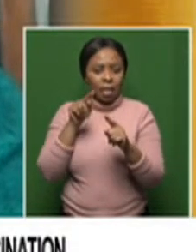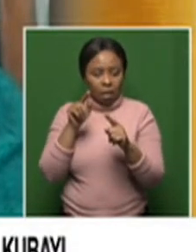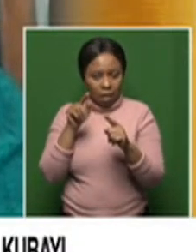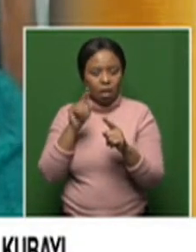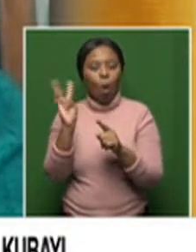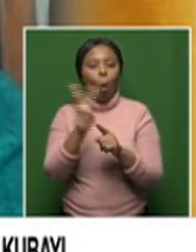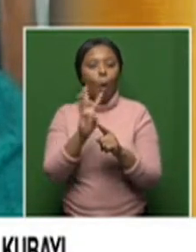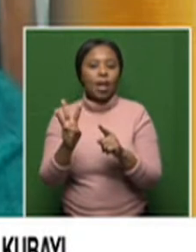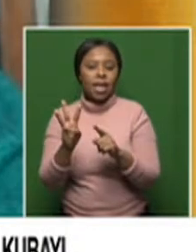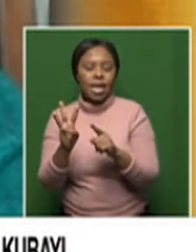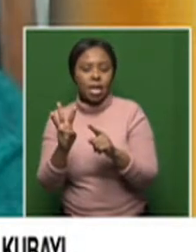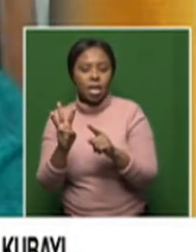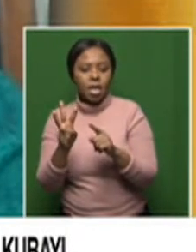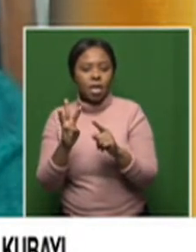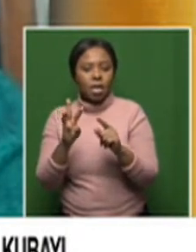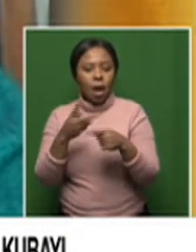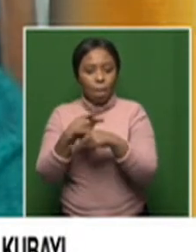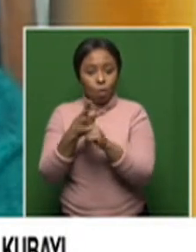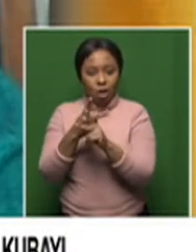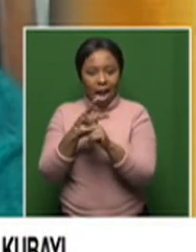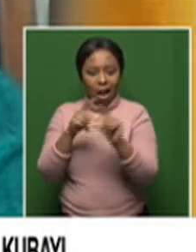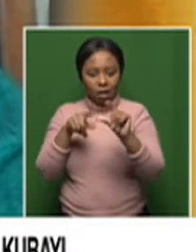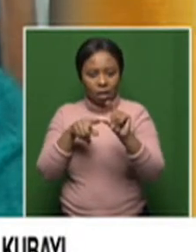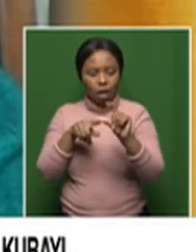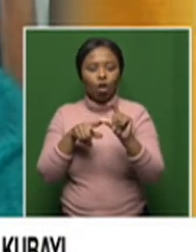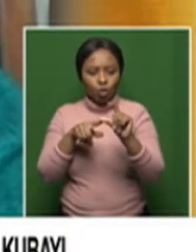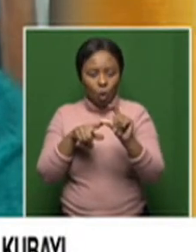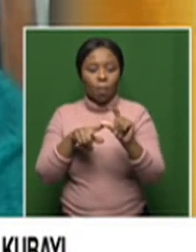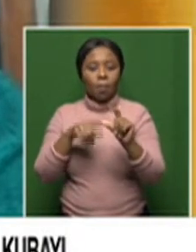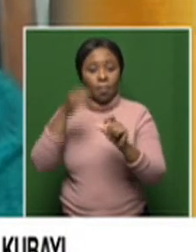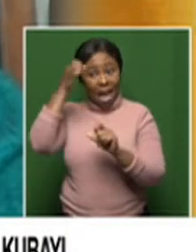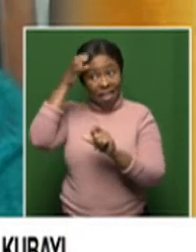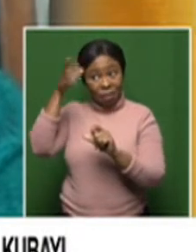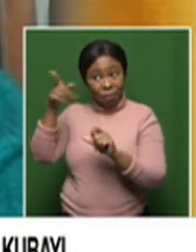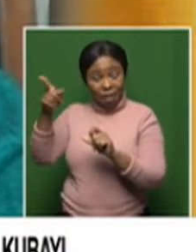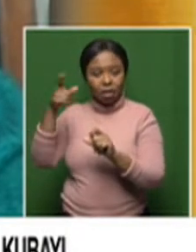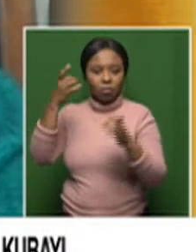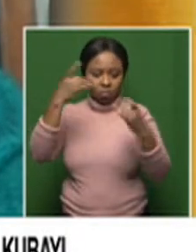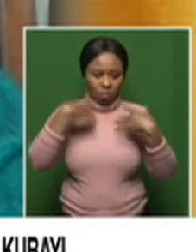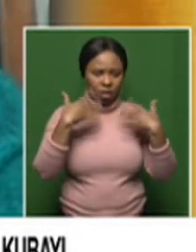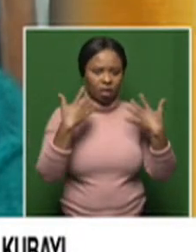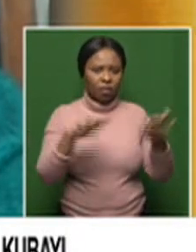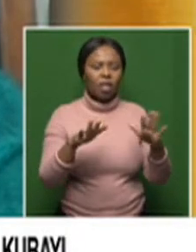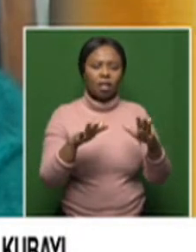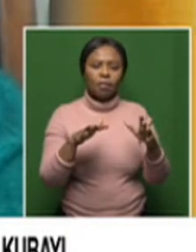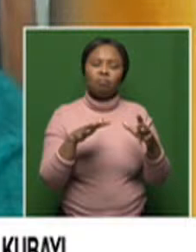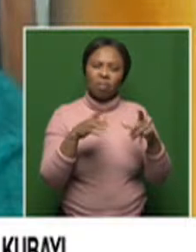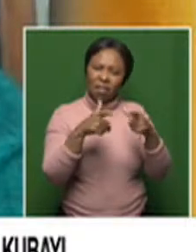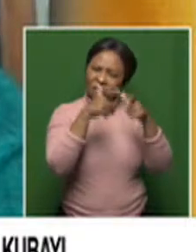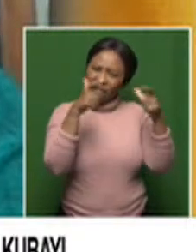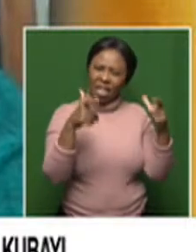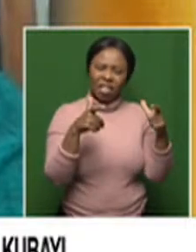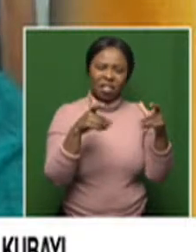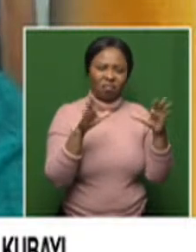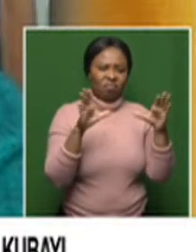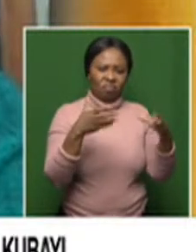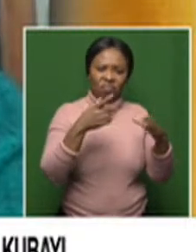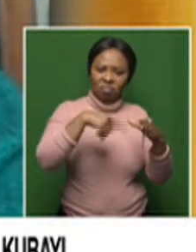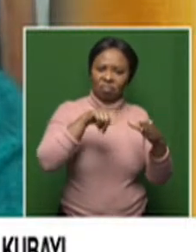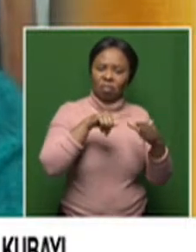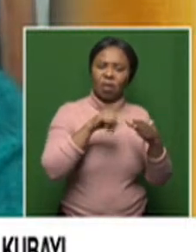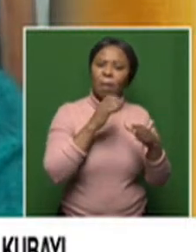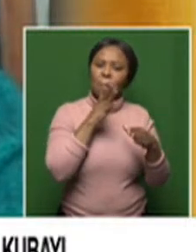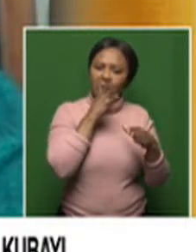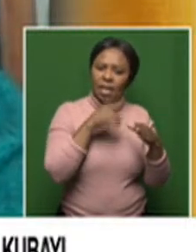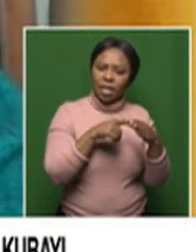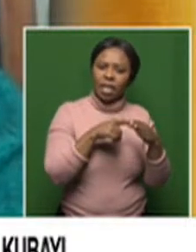label. I've been reassured by our experts that the vast majority, if not all cases, that have